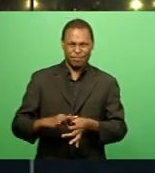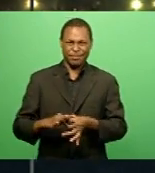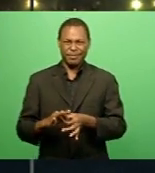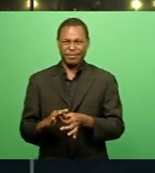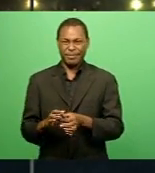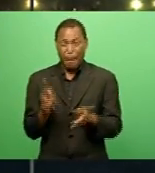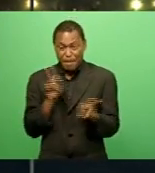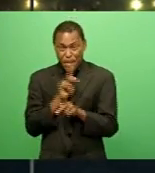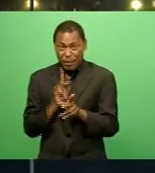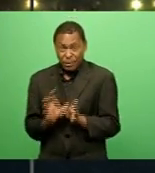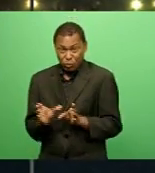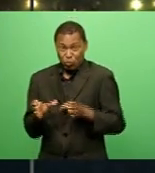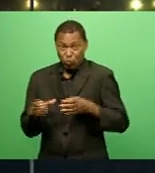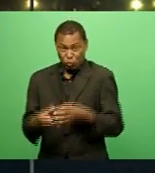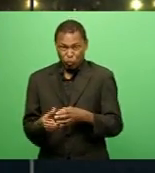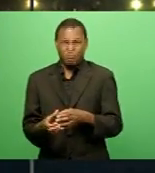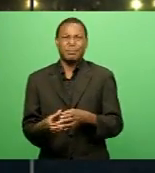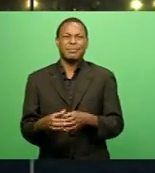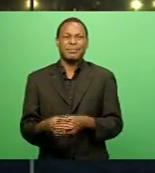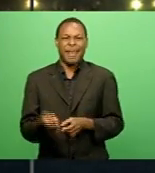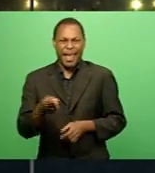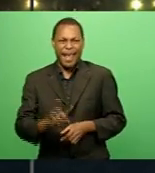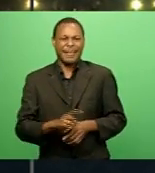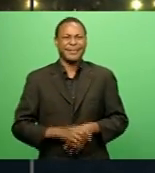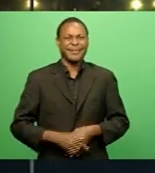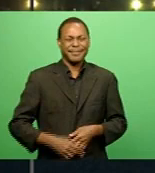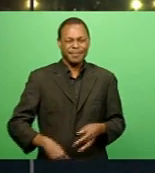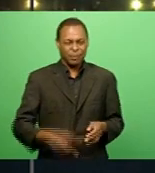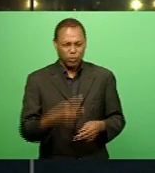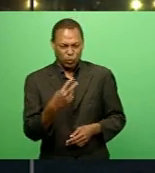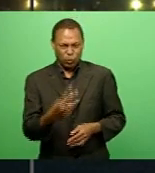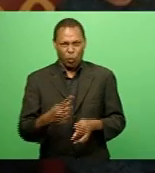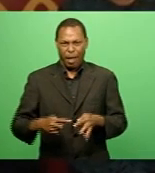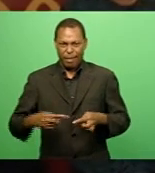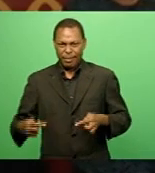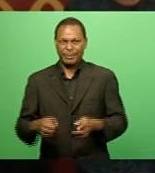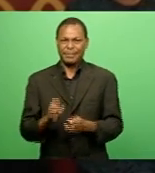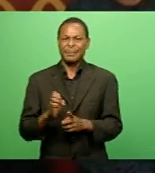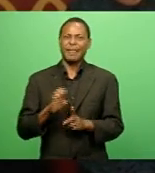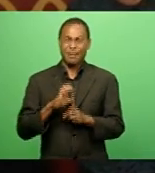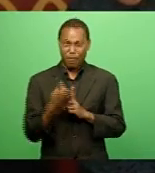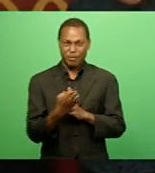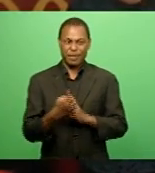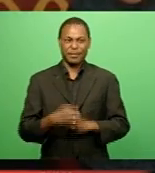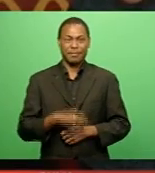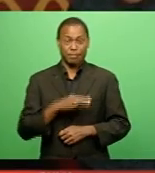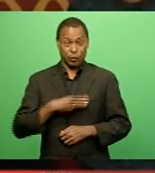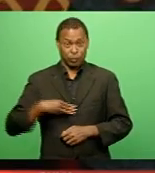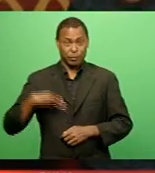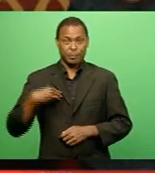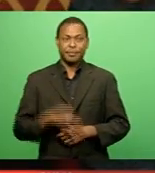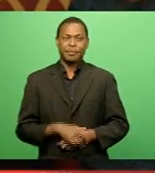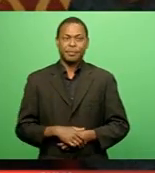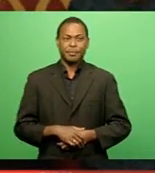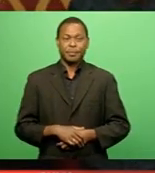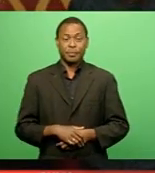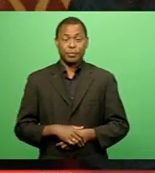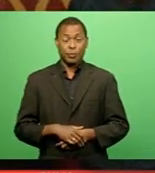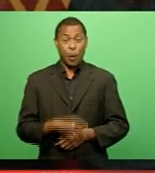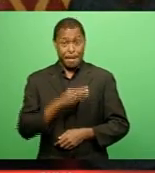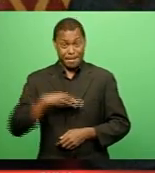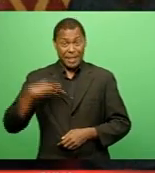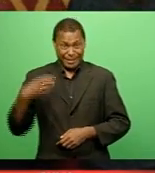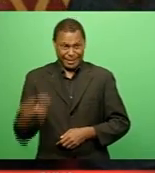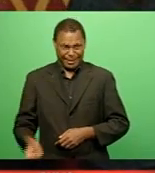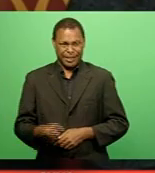sector, JICA, the Fiji Sports Council and the Ministry of Environment. The Minister for Environment today launched the